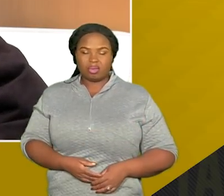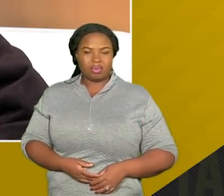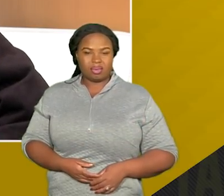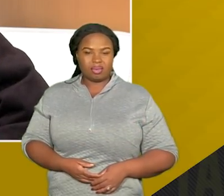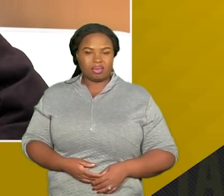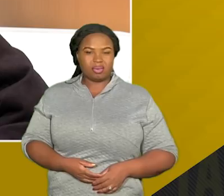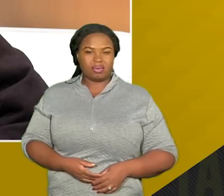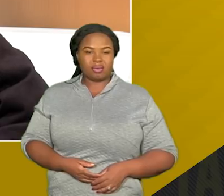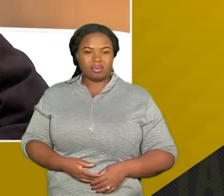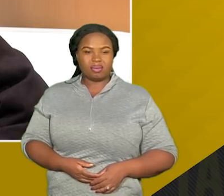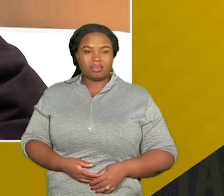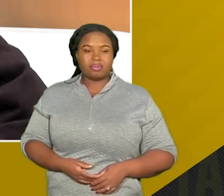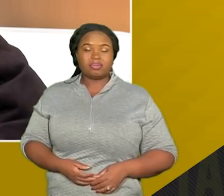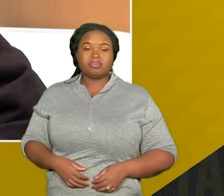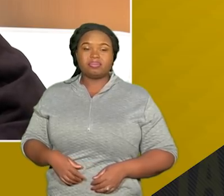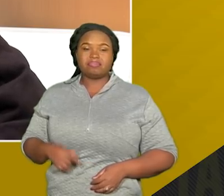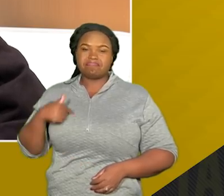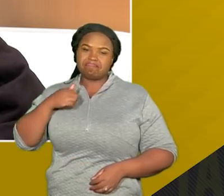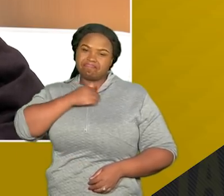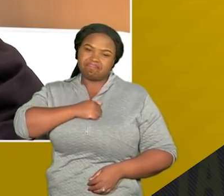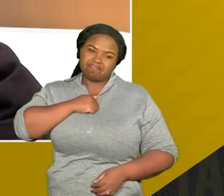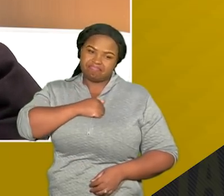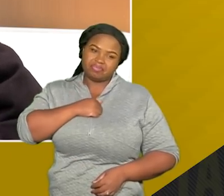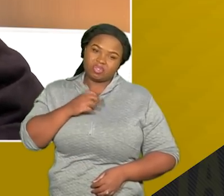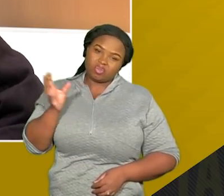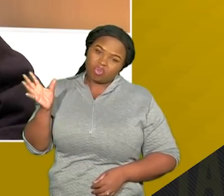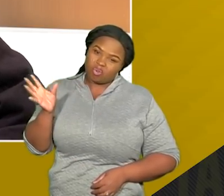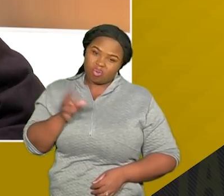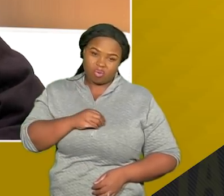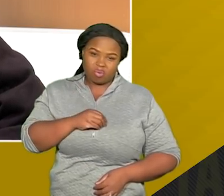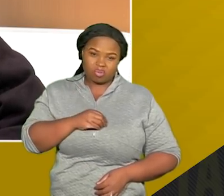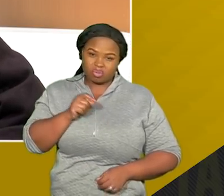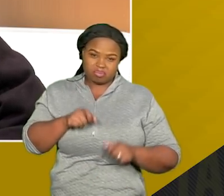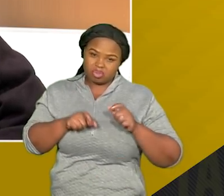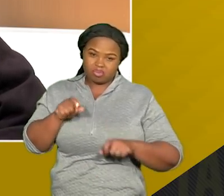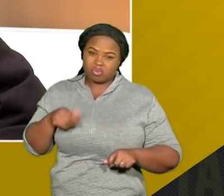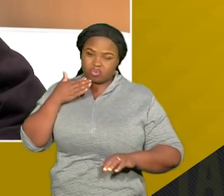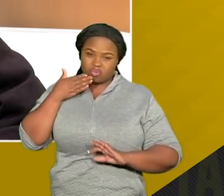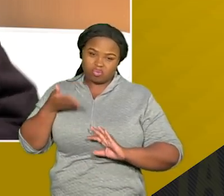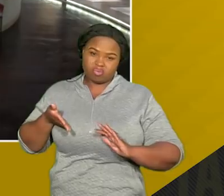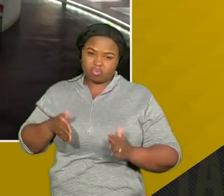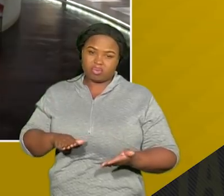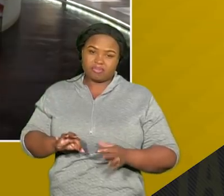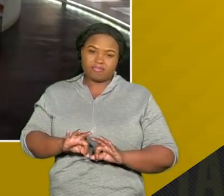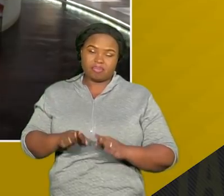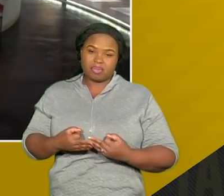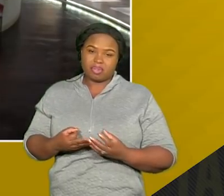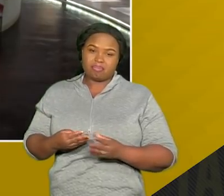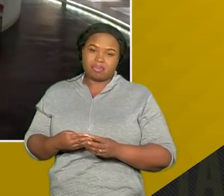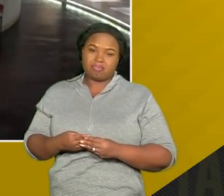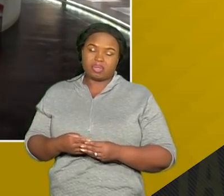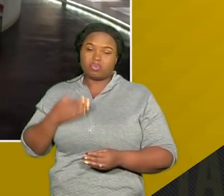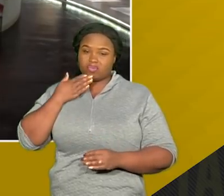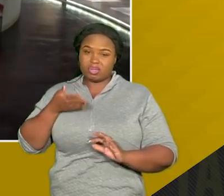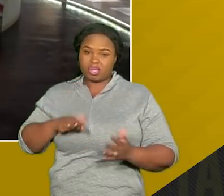way, my condolence to all those people who lost relatives because they were accused of